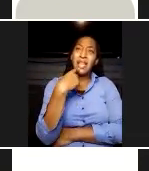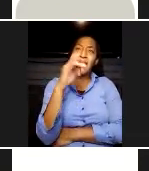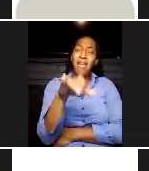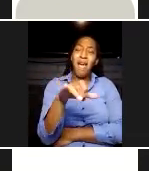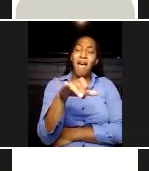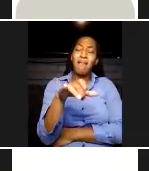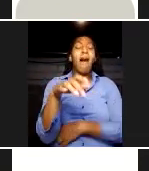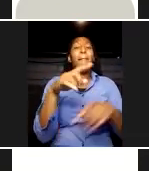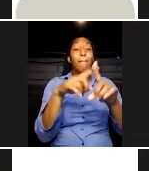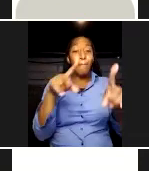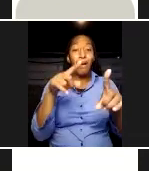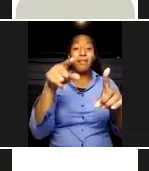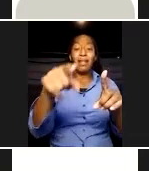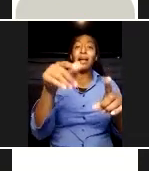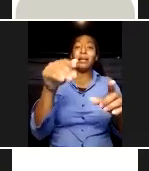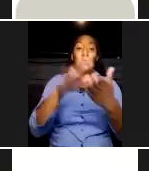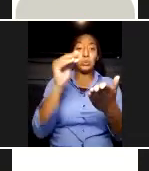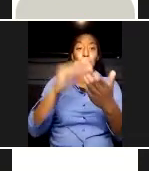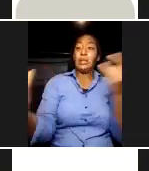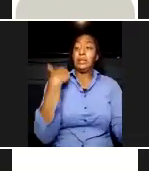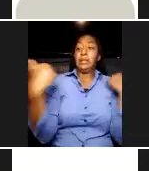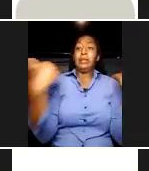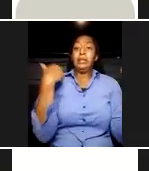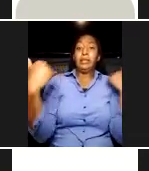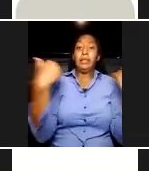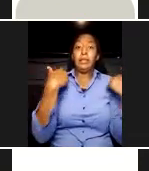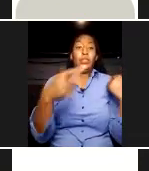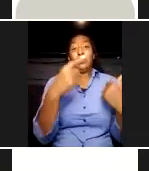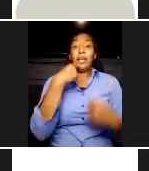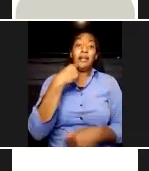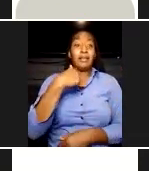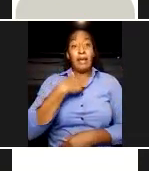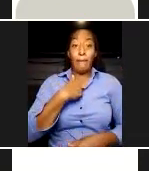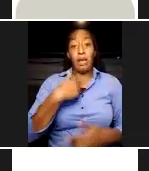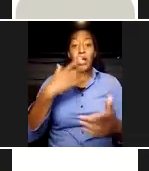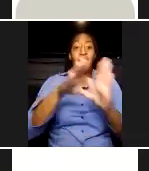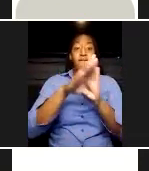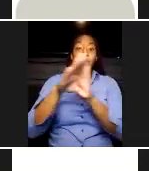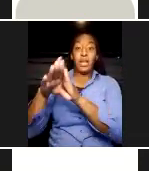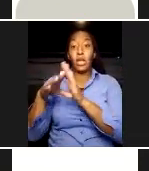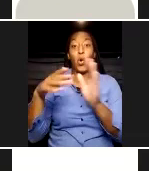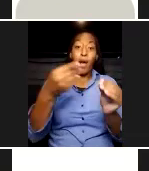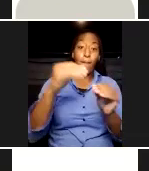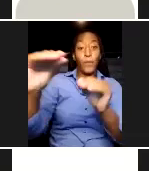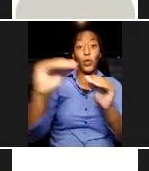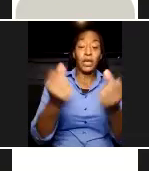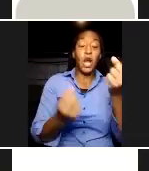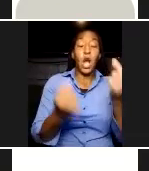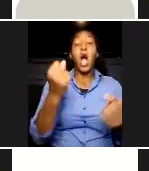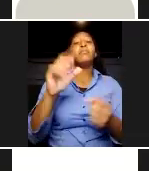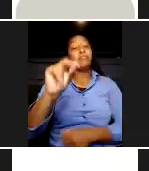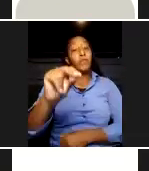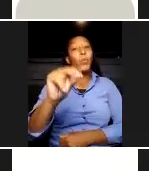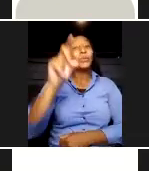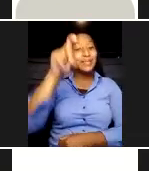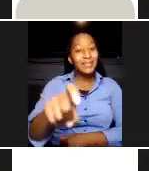it if you don't send me a picture, right? So build this car. It has to be mobile.